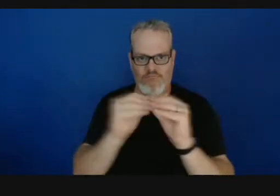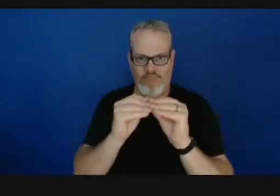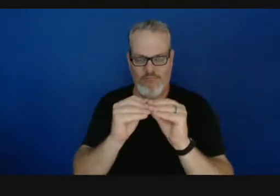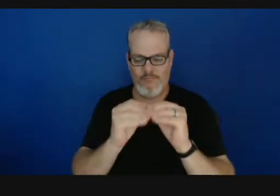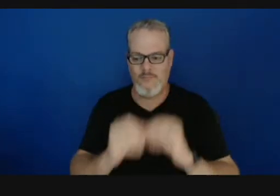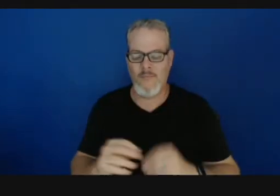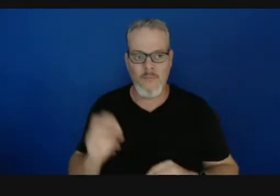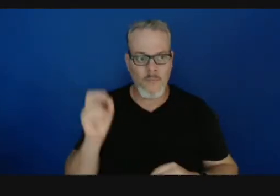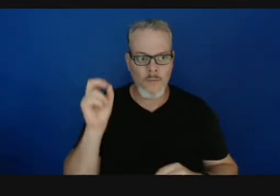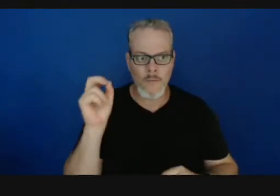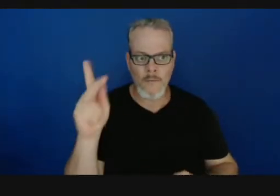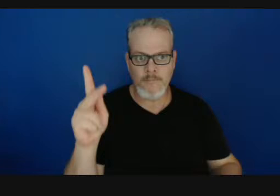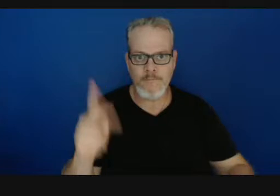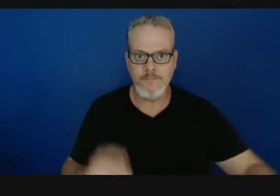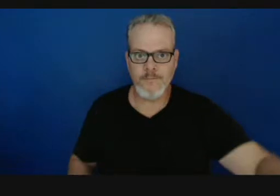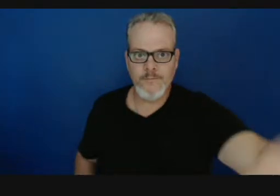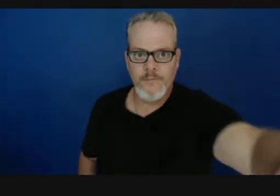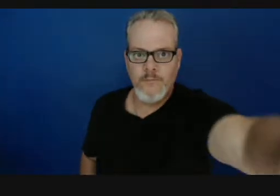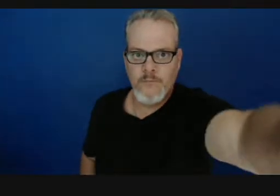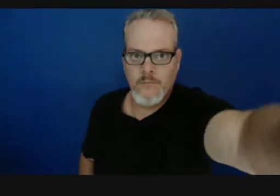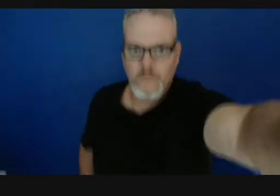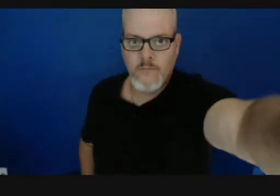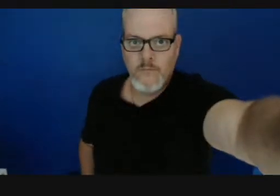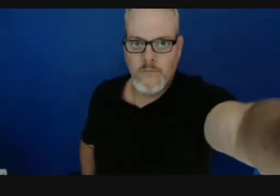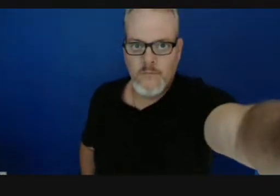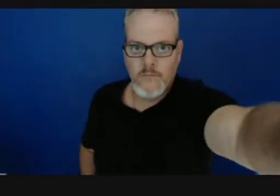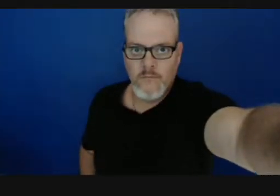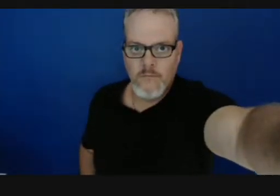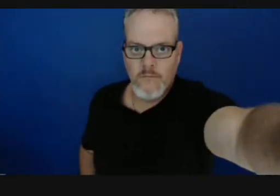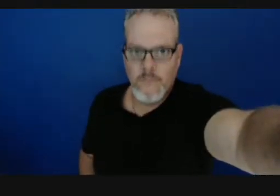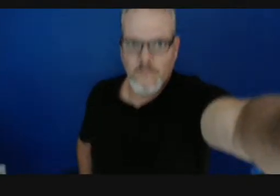get our screen sorted here